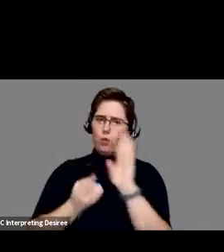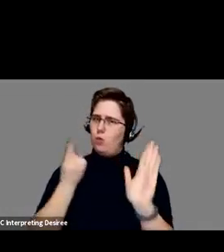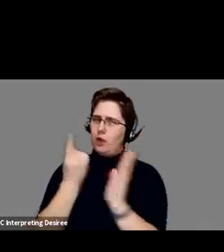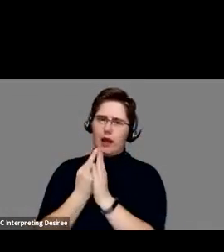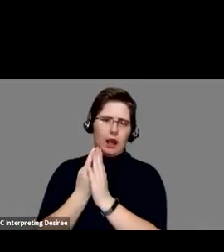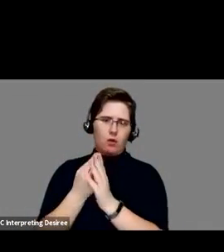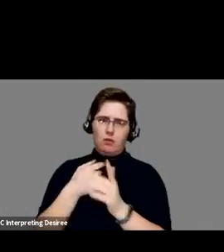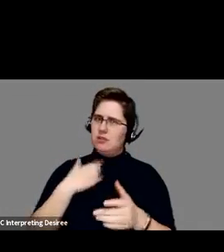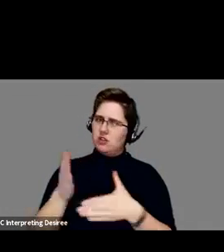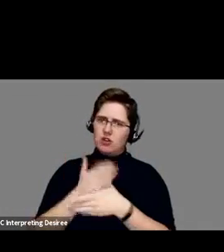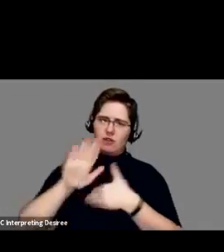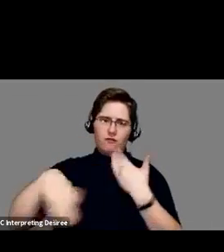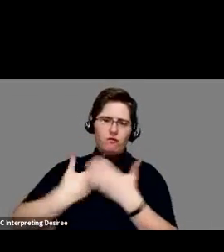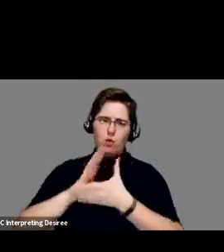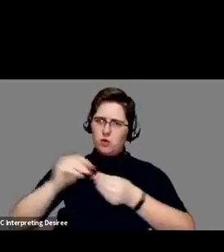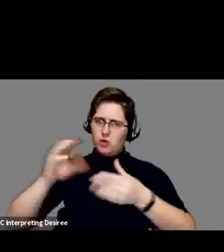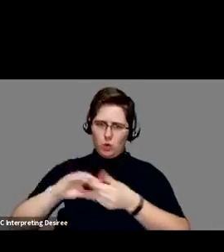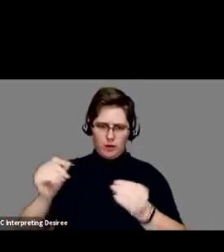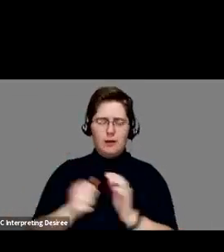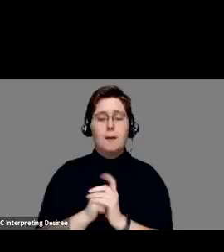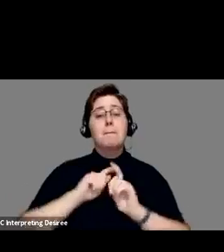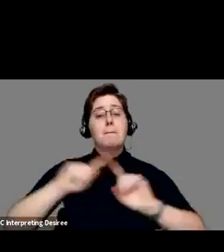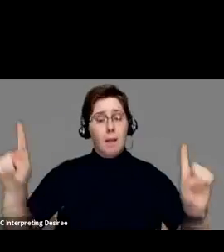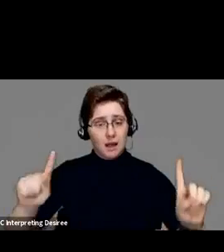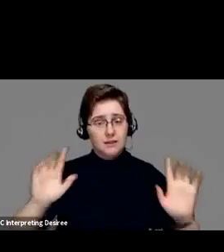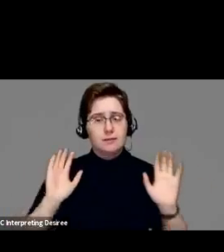tale. Suffice it to say that